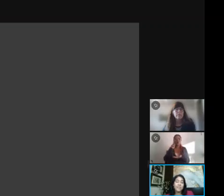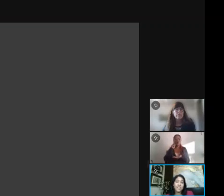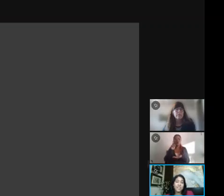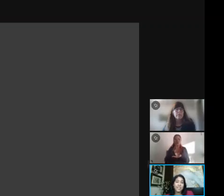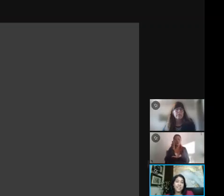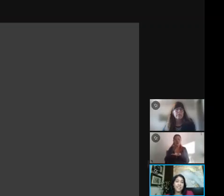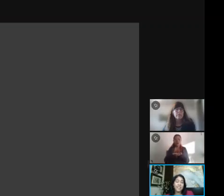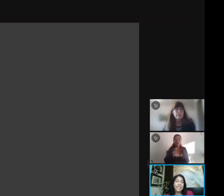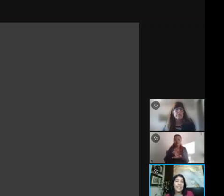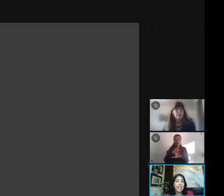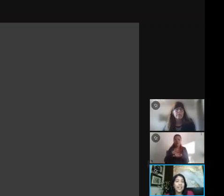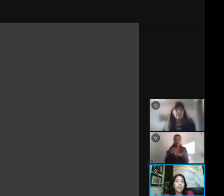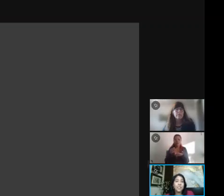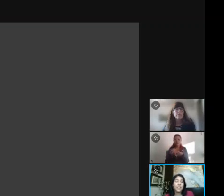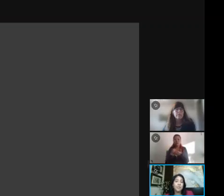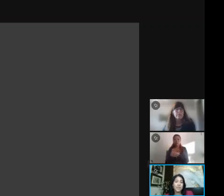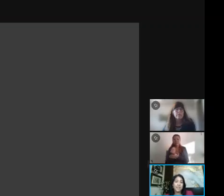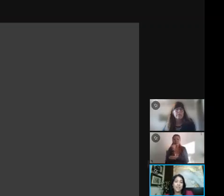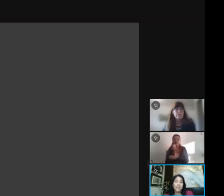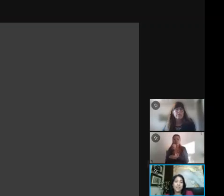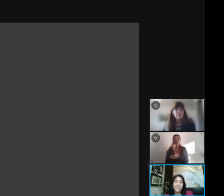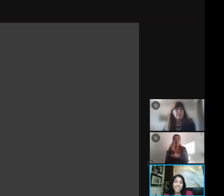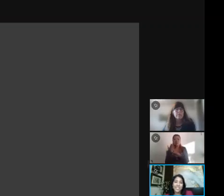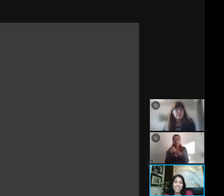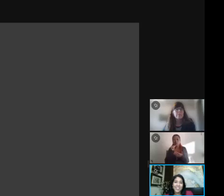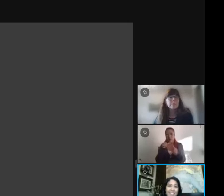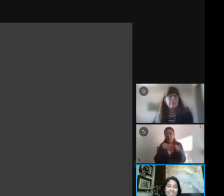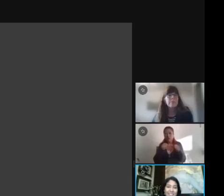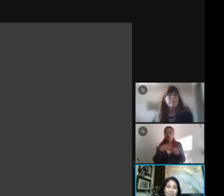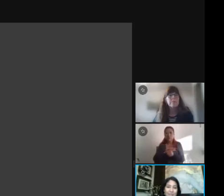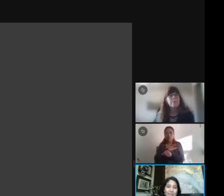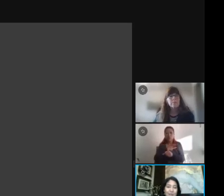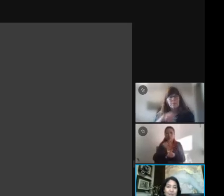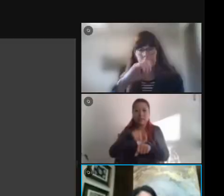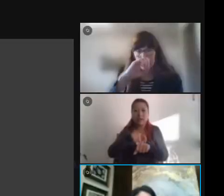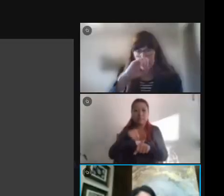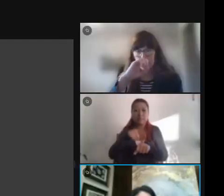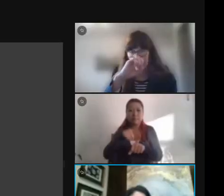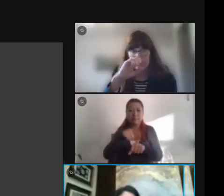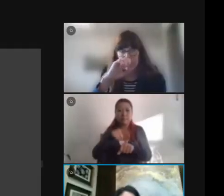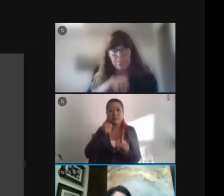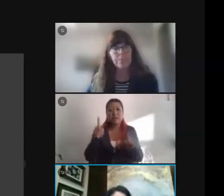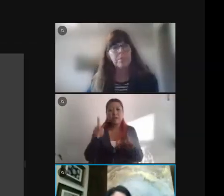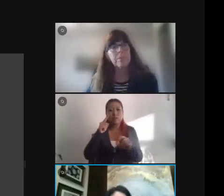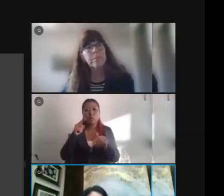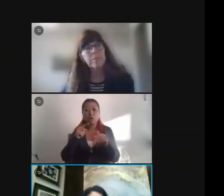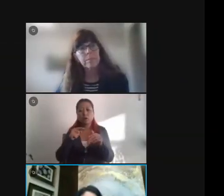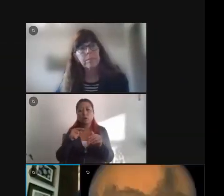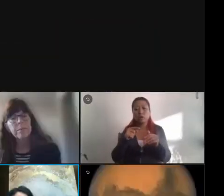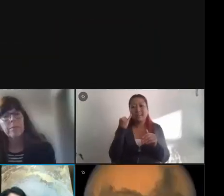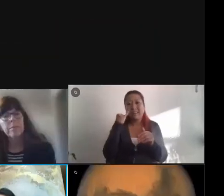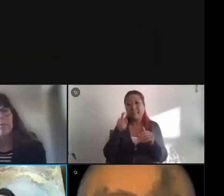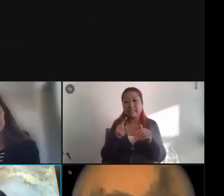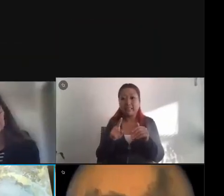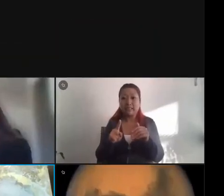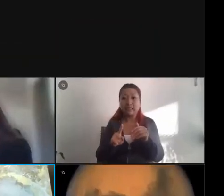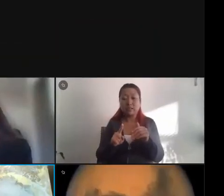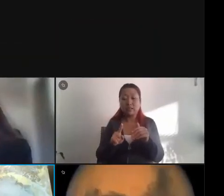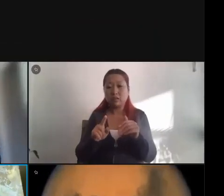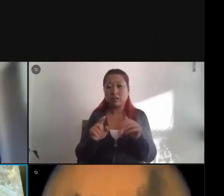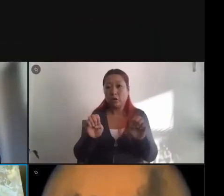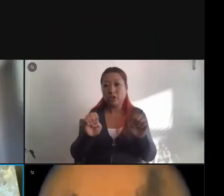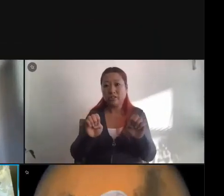not sufficient to sustain the entire mission, but as an augmentation, that could be incredibly valuable. Steve, do you want to add